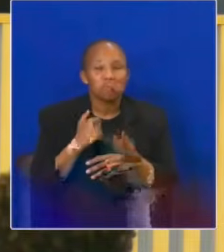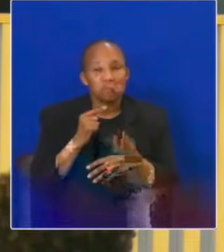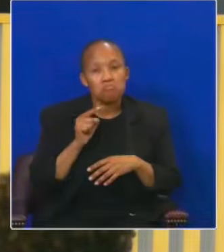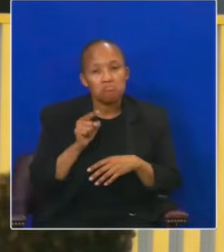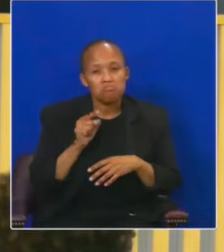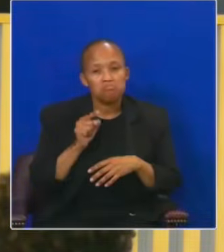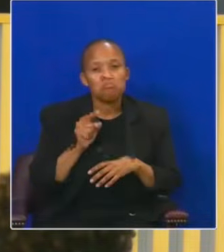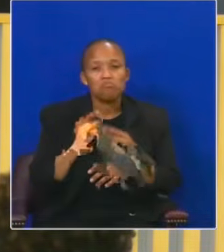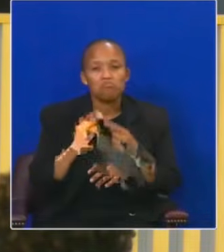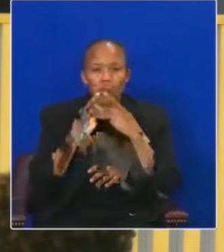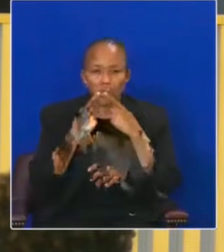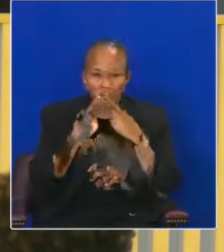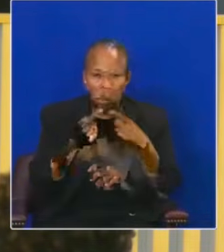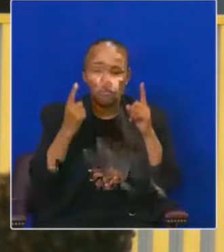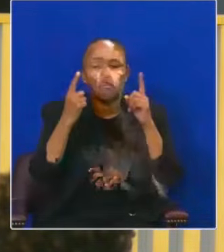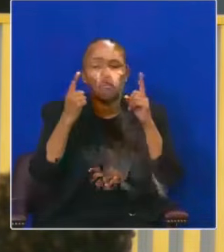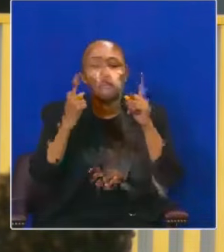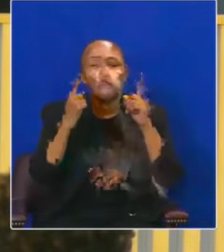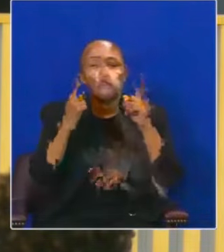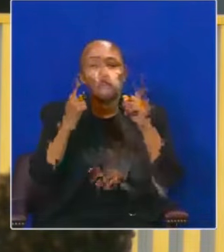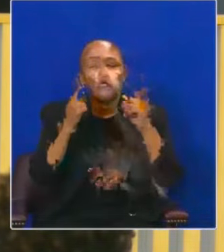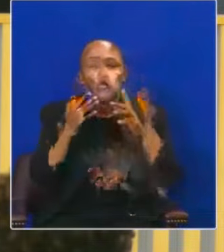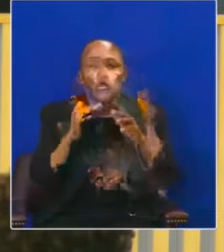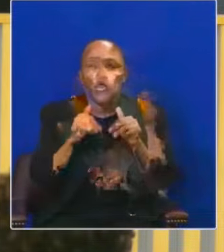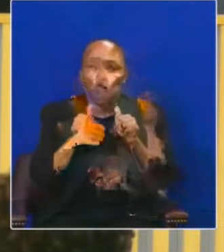compliance inspection.